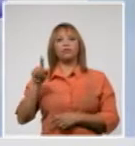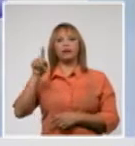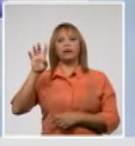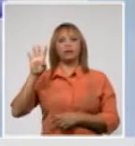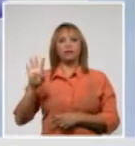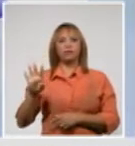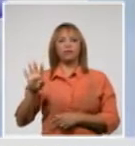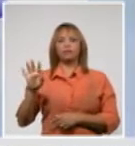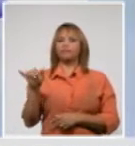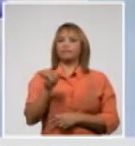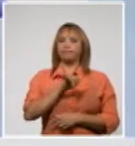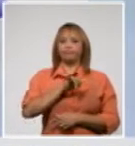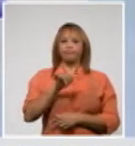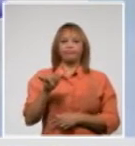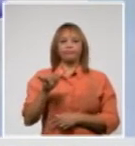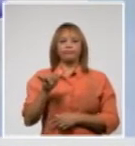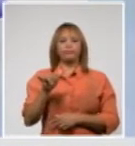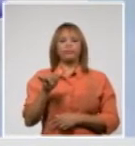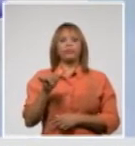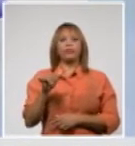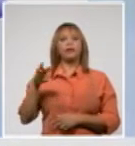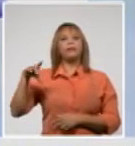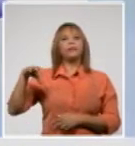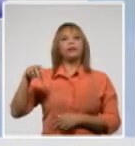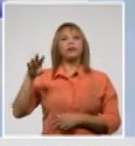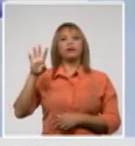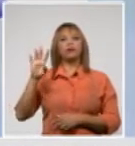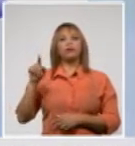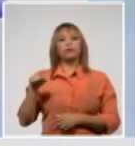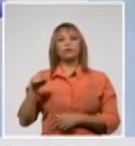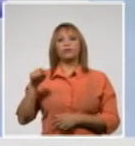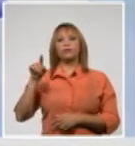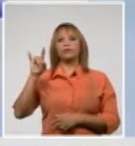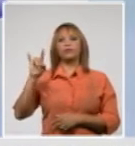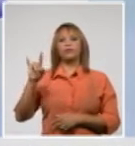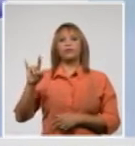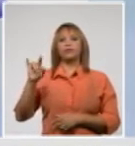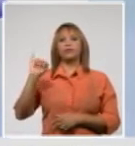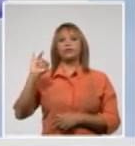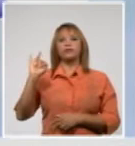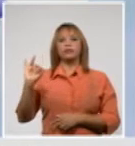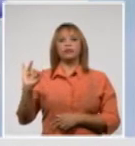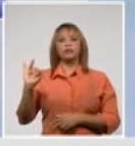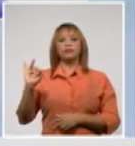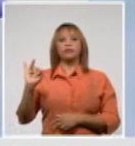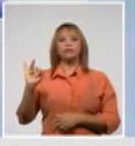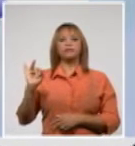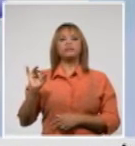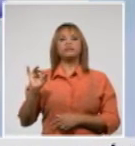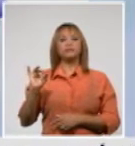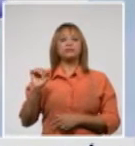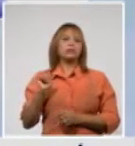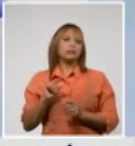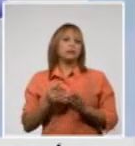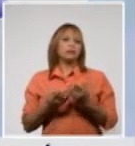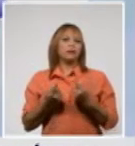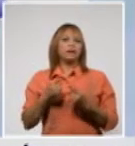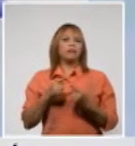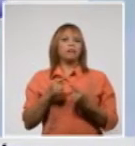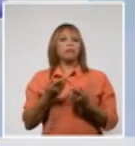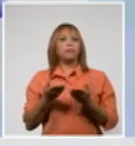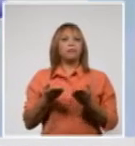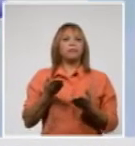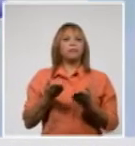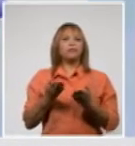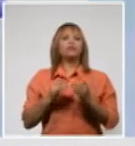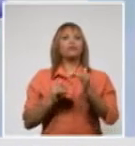23.70, higher than yesterday's rate. Artemisa follows with a rate of 13.21,